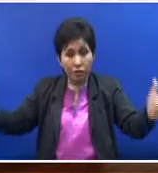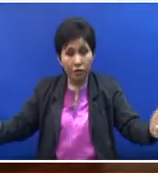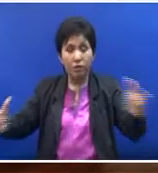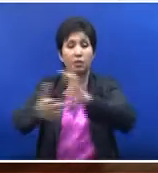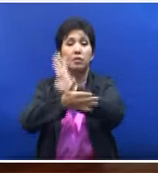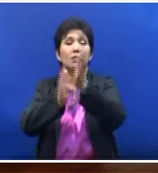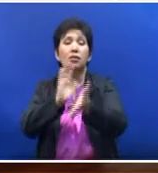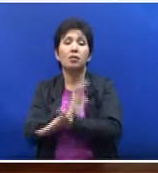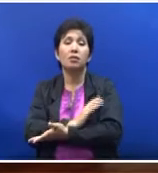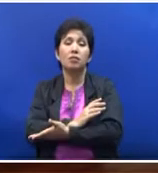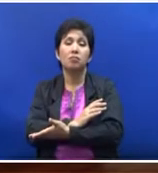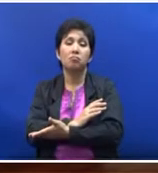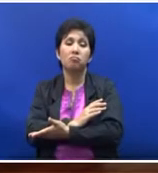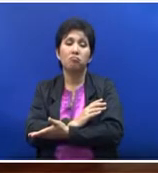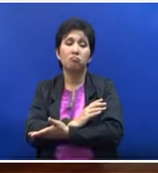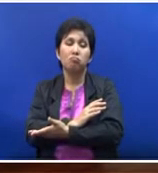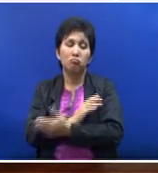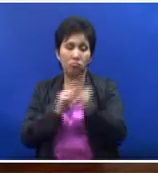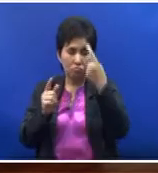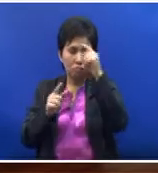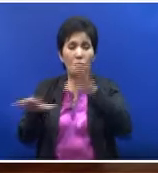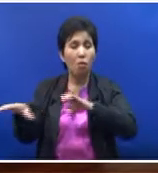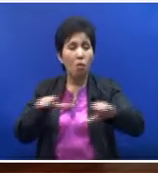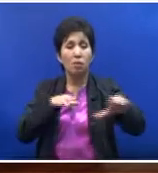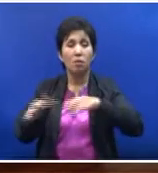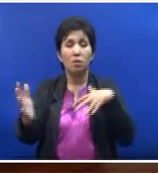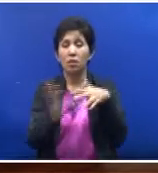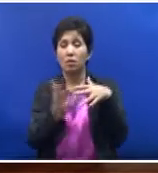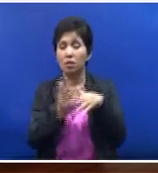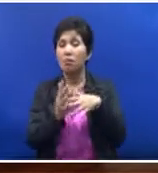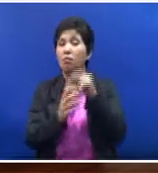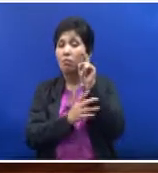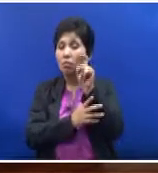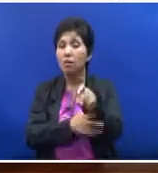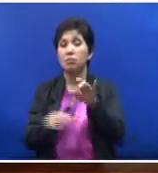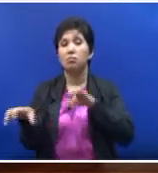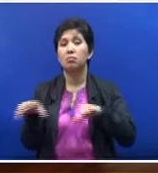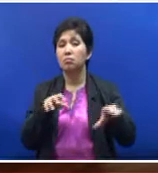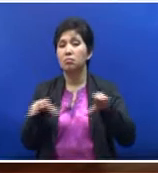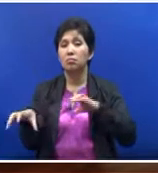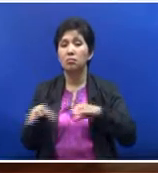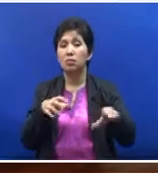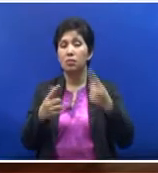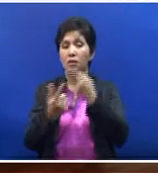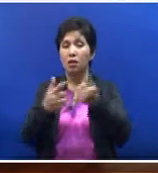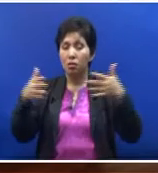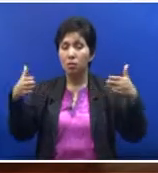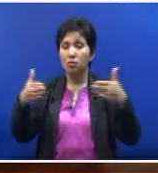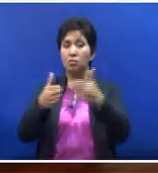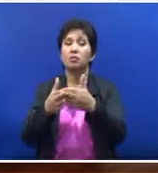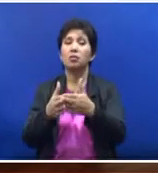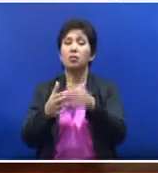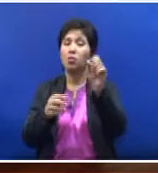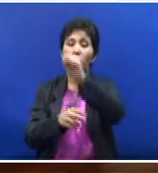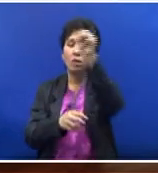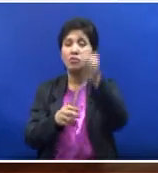so in order to conduct the study, they have to conduct Okay, maybe they distribute the